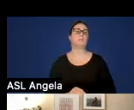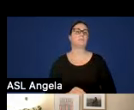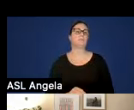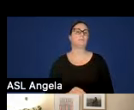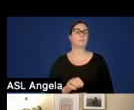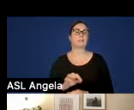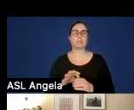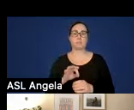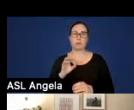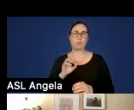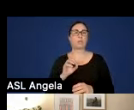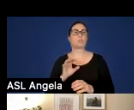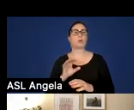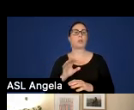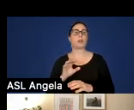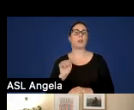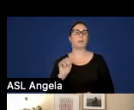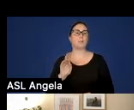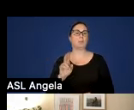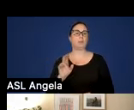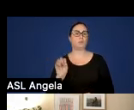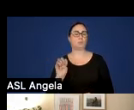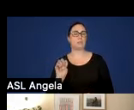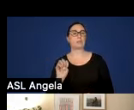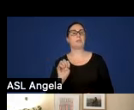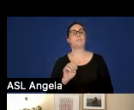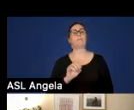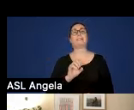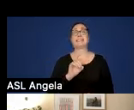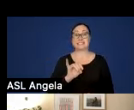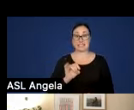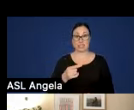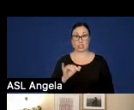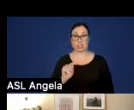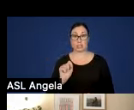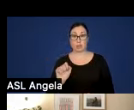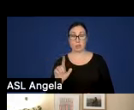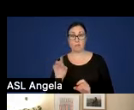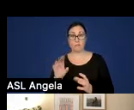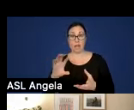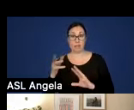spiritual abuse, digital violence, which includes things like sexting,